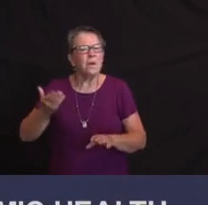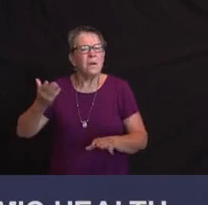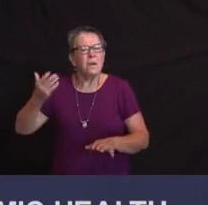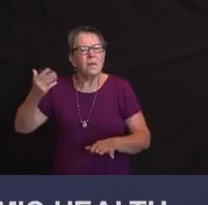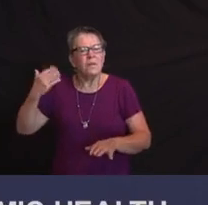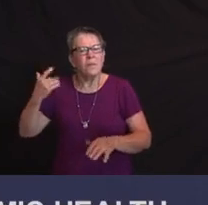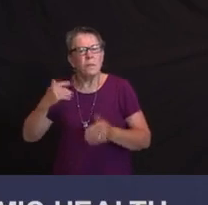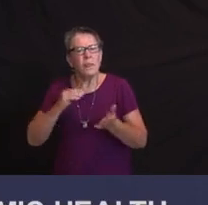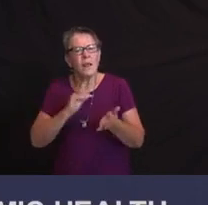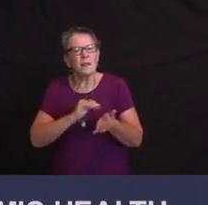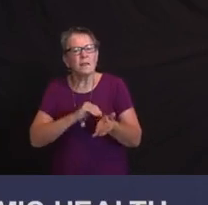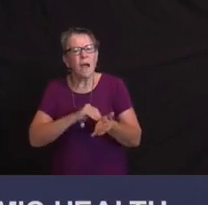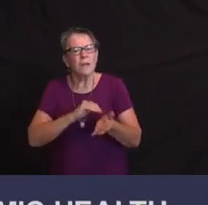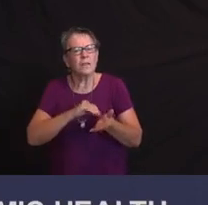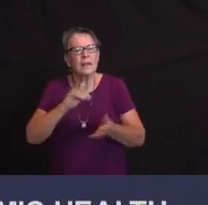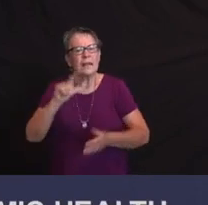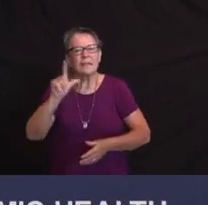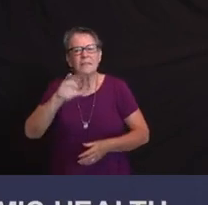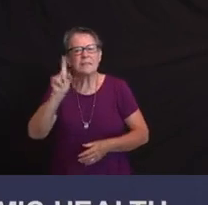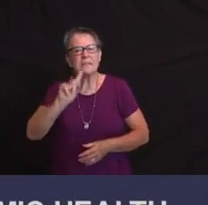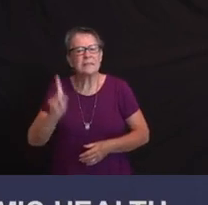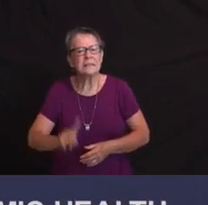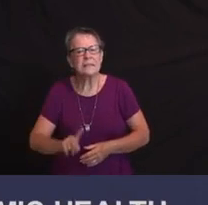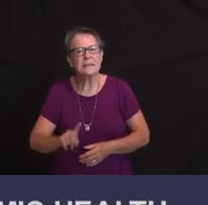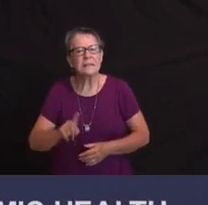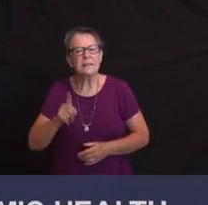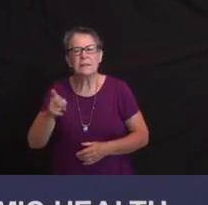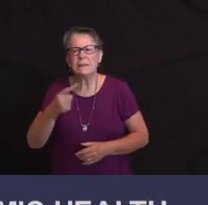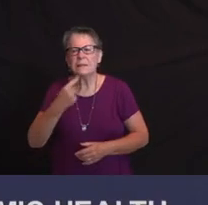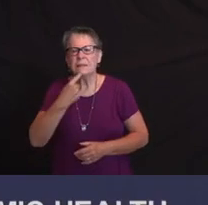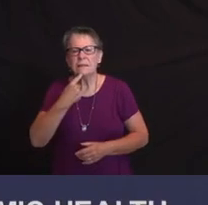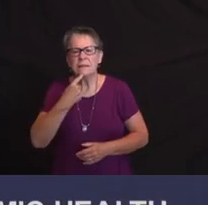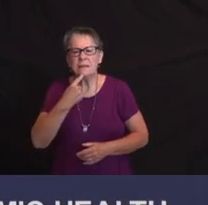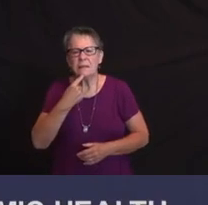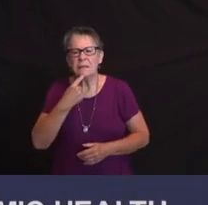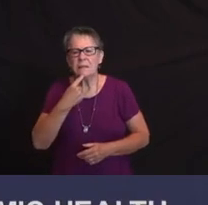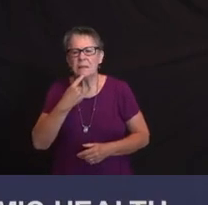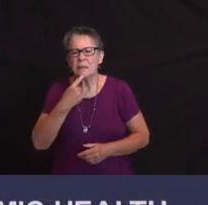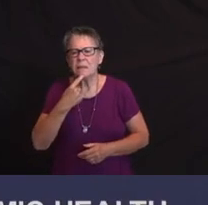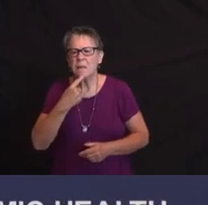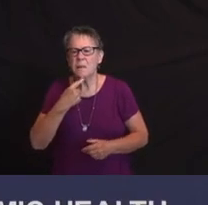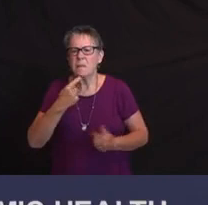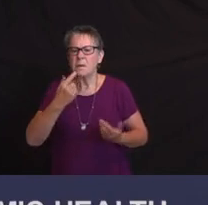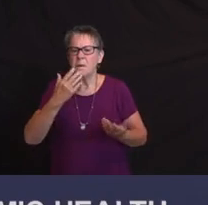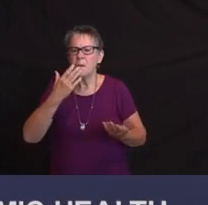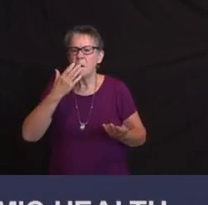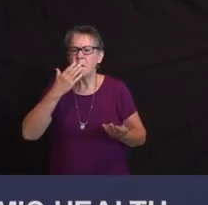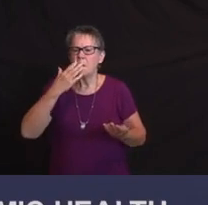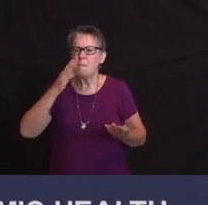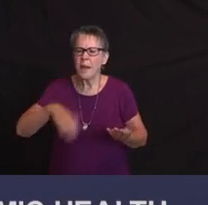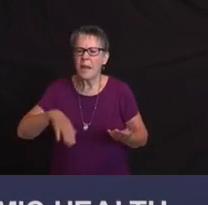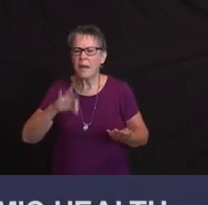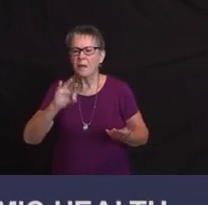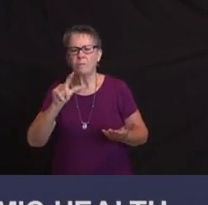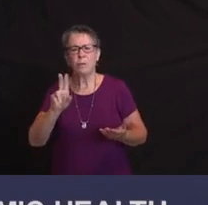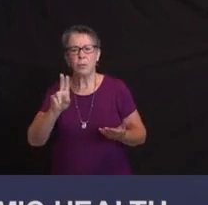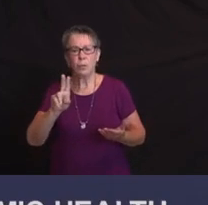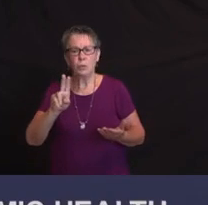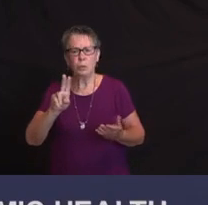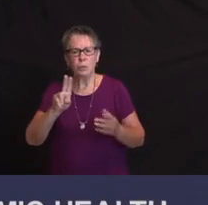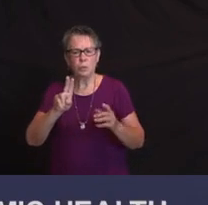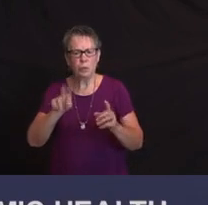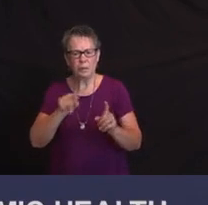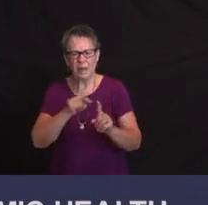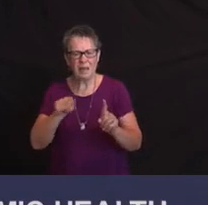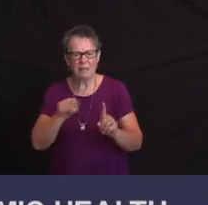flu season with the current annualized losses of life, at least at that point. And it was worse than a really bad